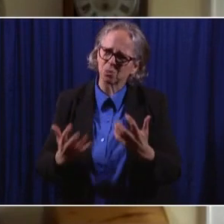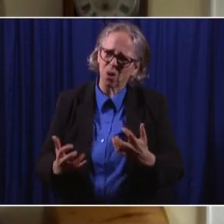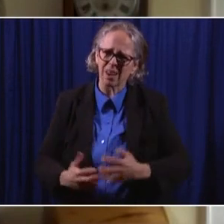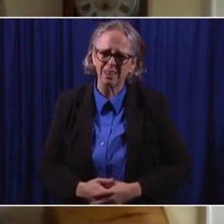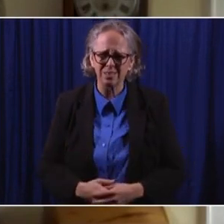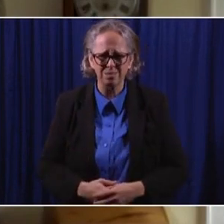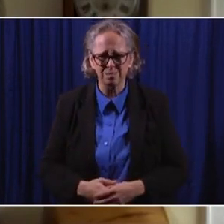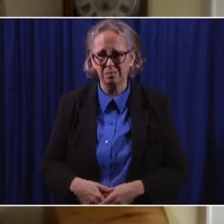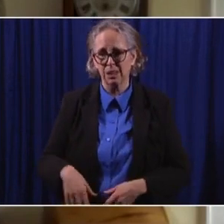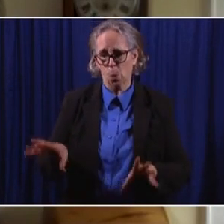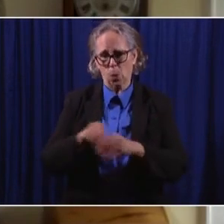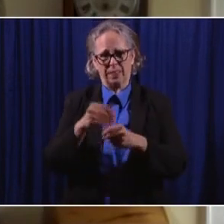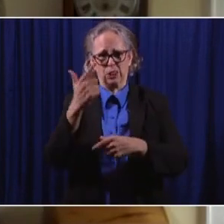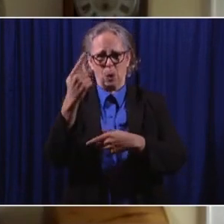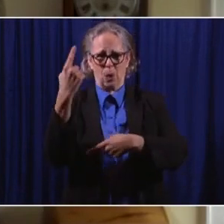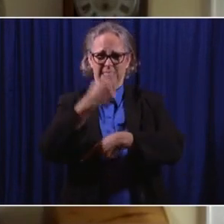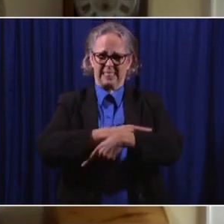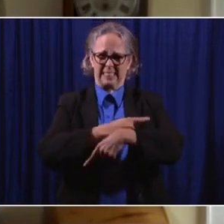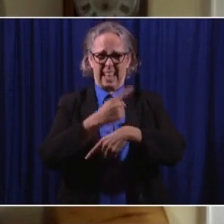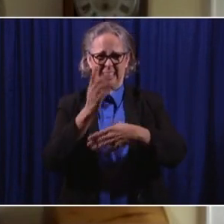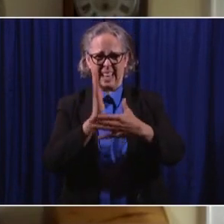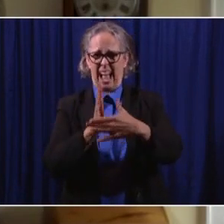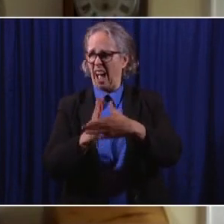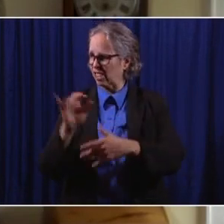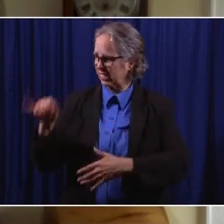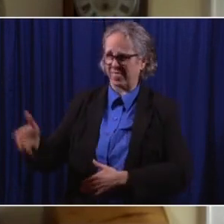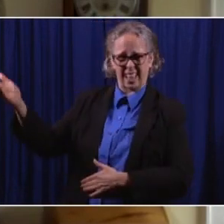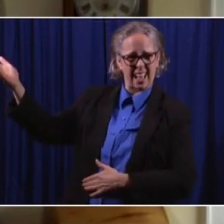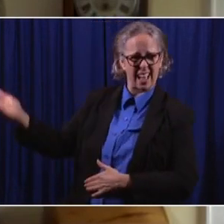average, this is something to keep everyone to keep their eye on.